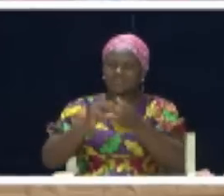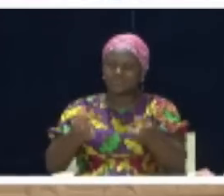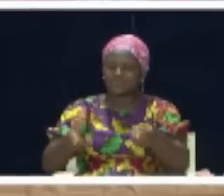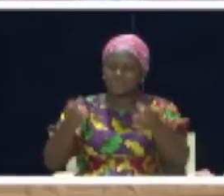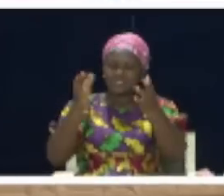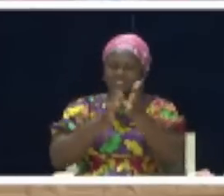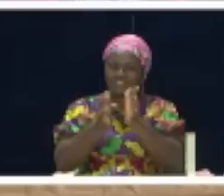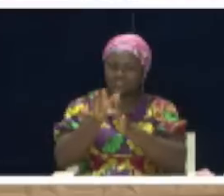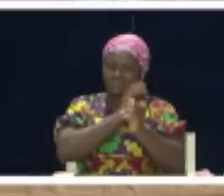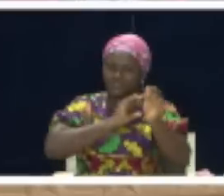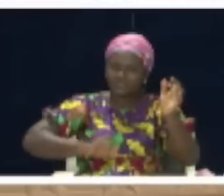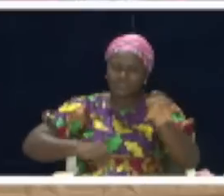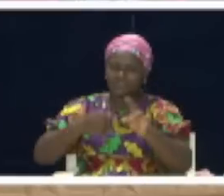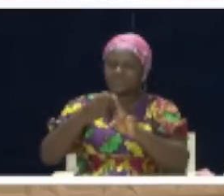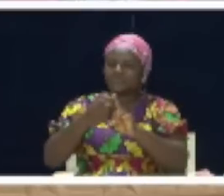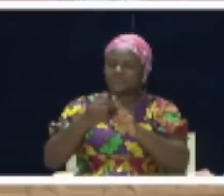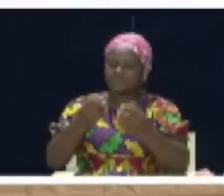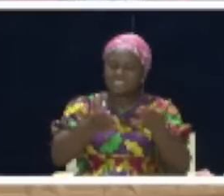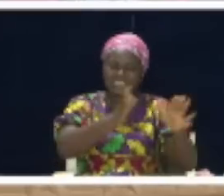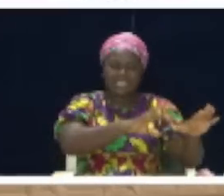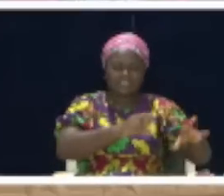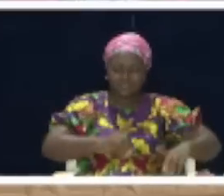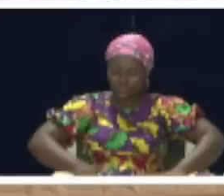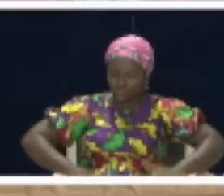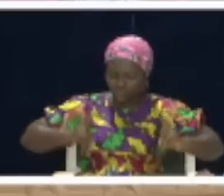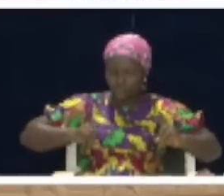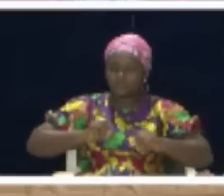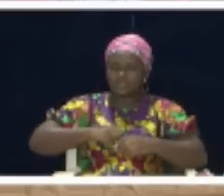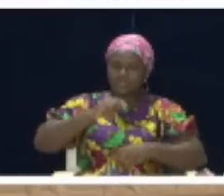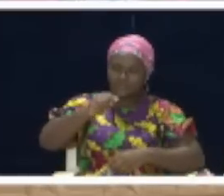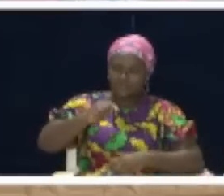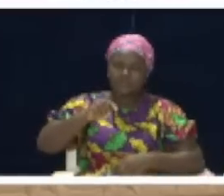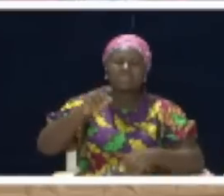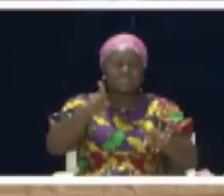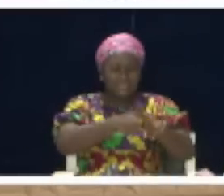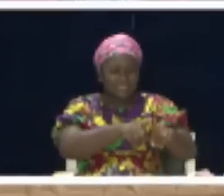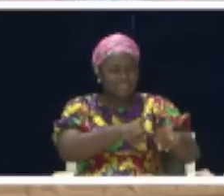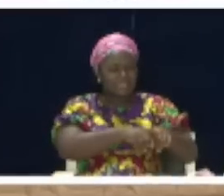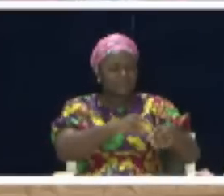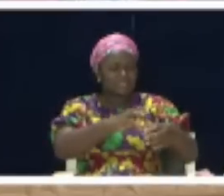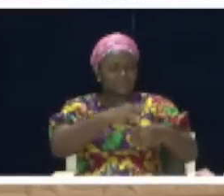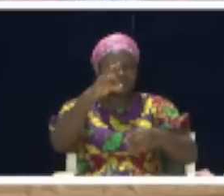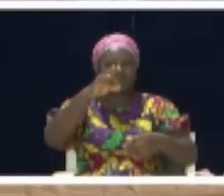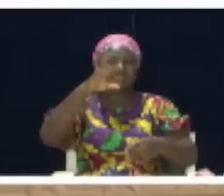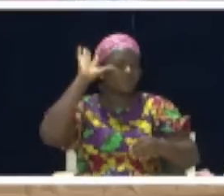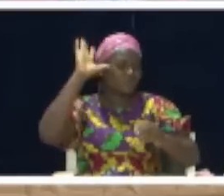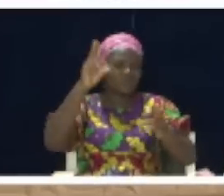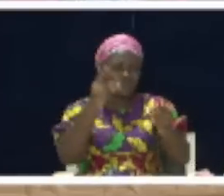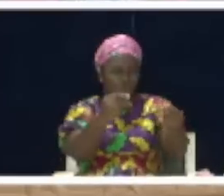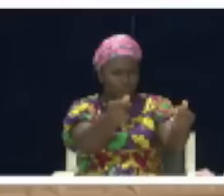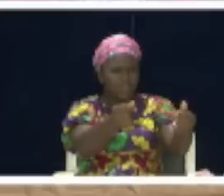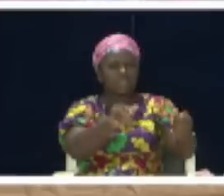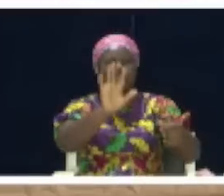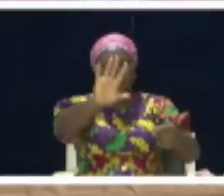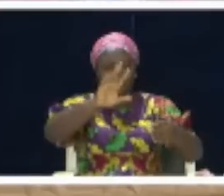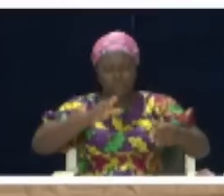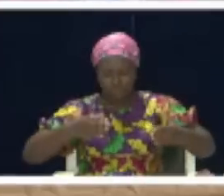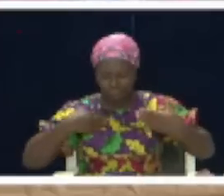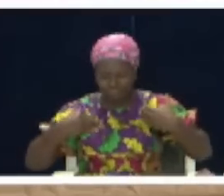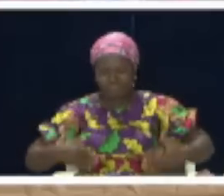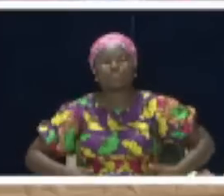the dead dwells in you, the same spirit will quicken your mortal bodies.